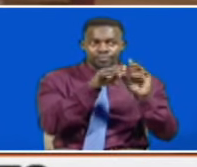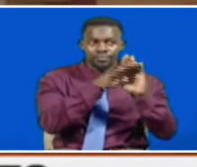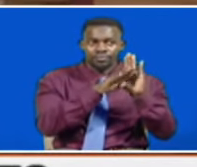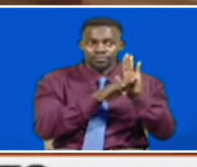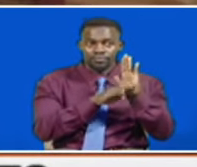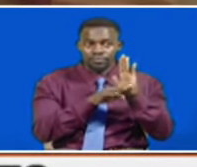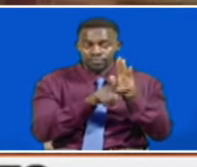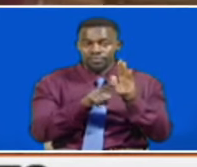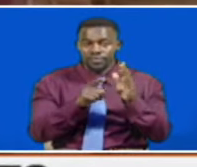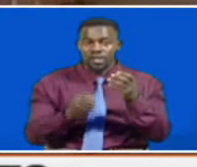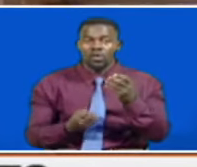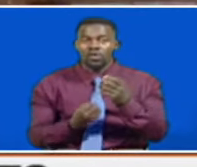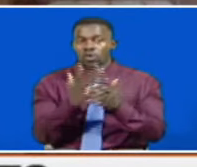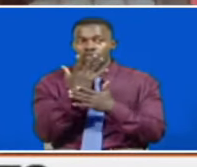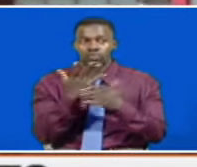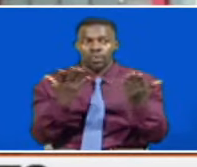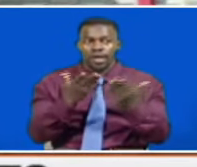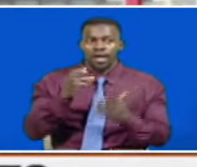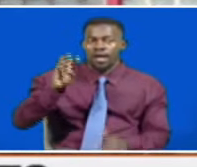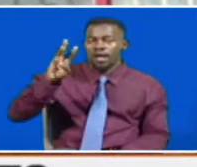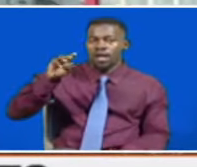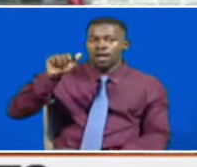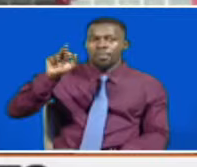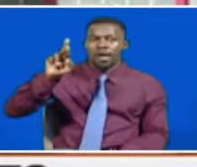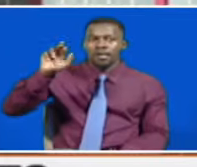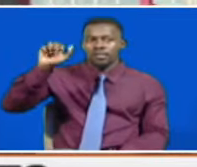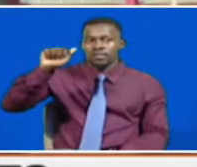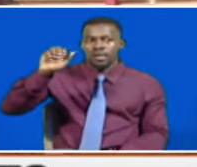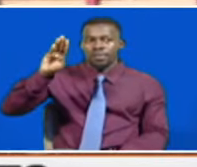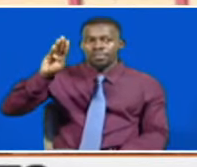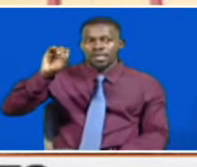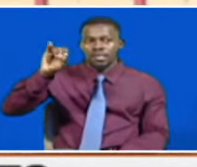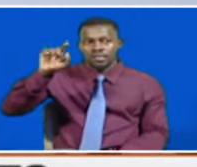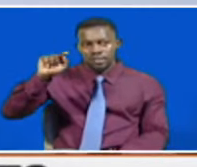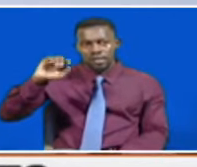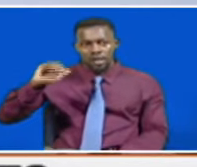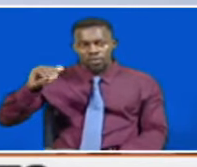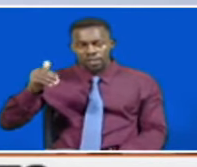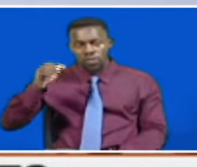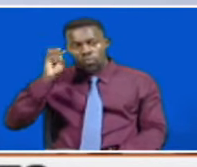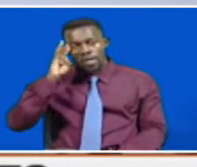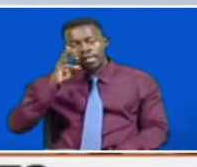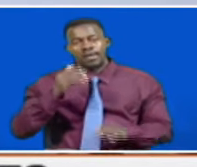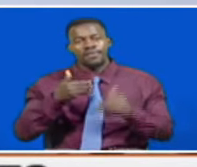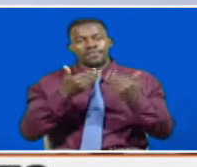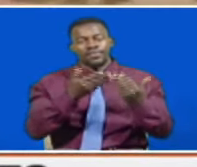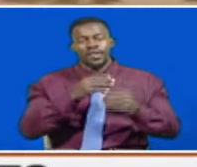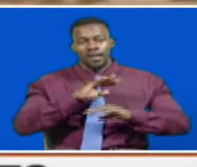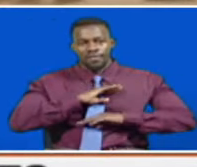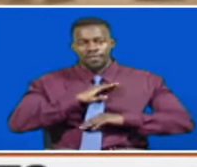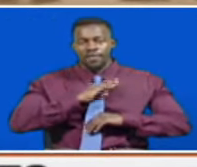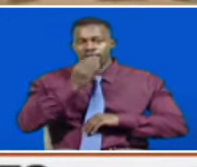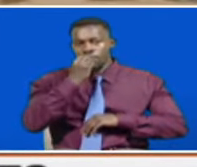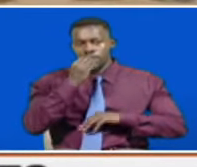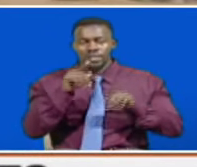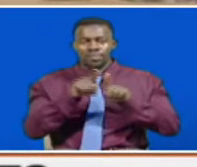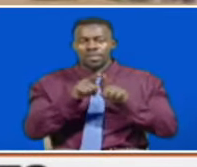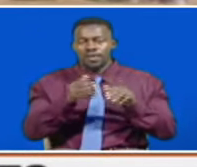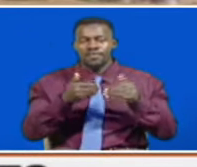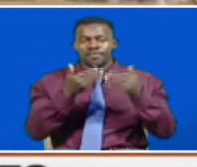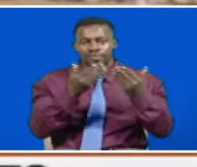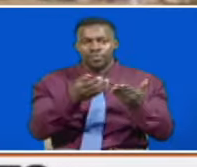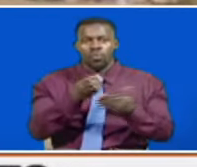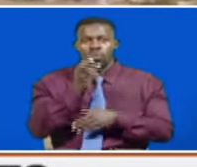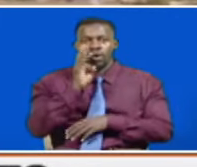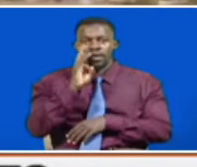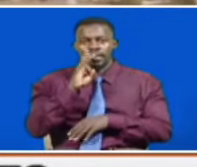in Marsabit County, will provide quality animal feeds, sufficient water to sustain the communities during the drought season, as